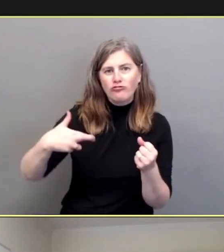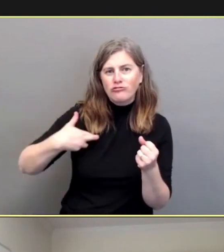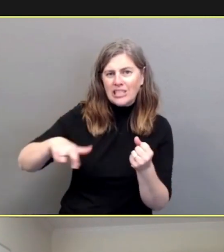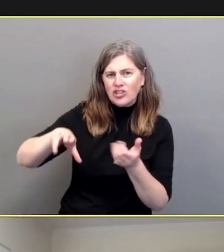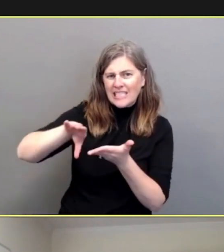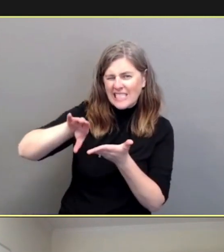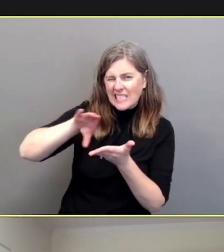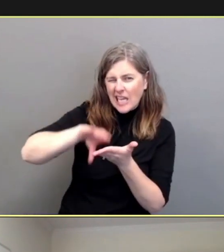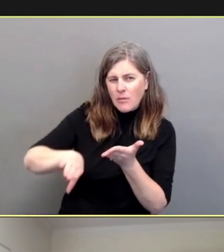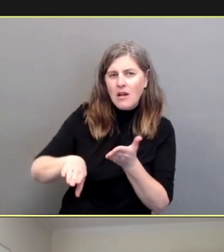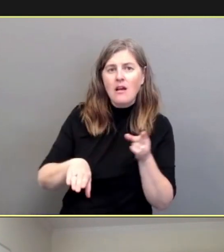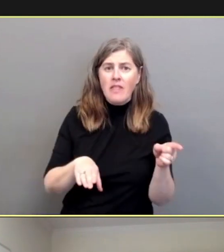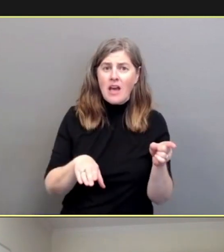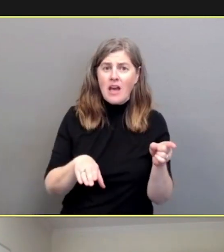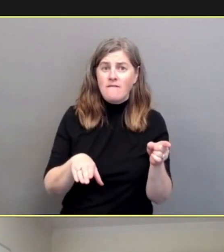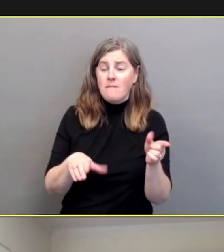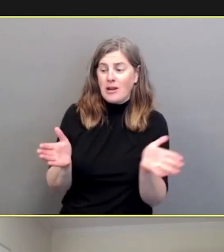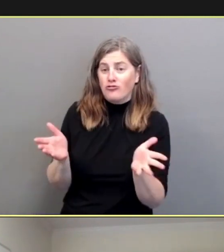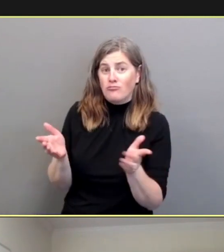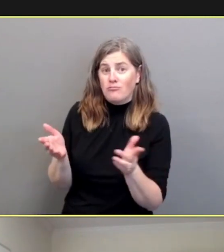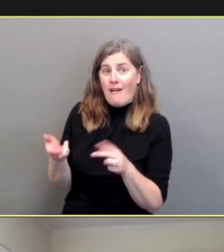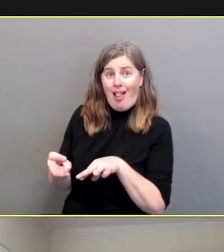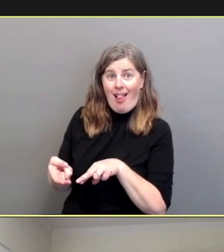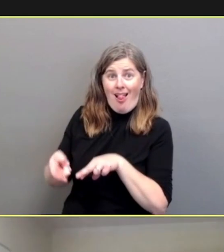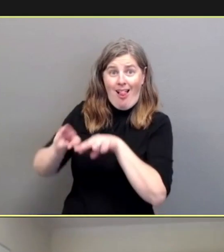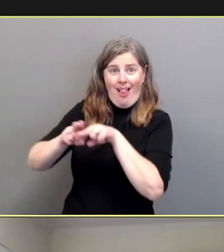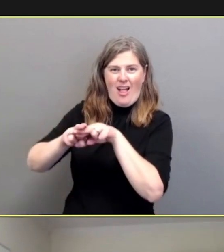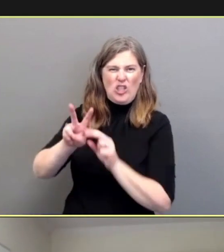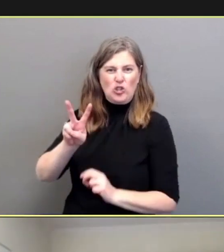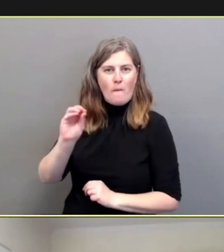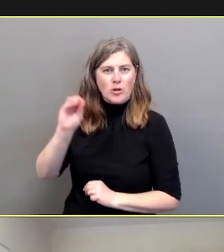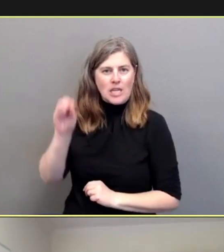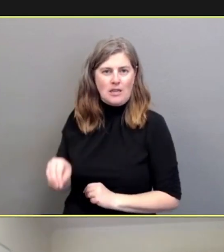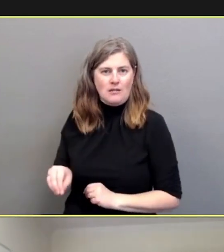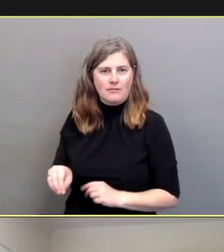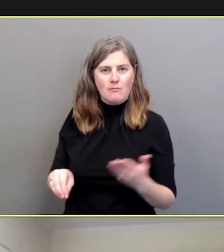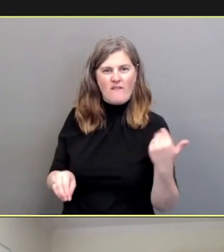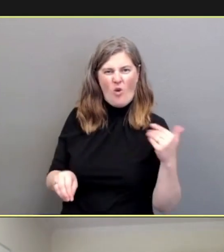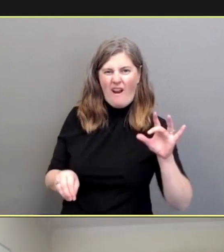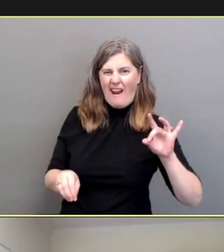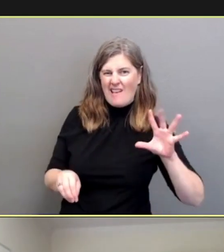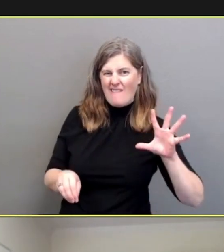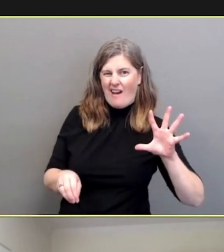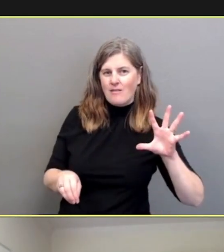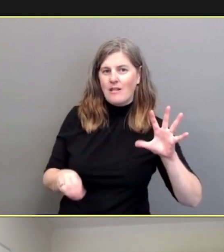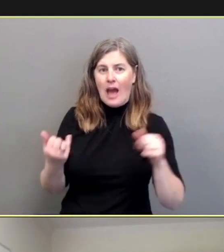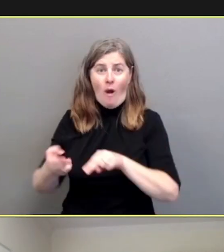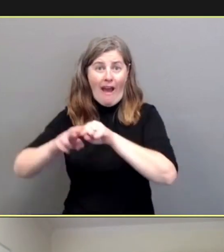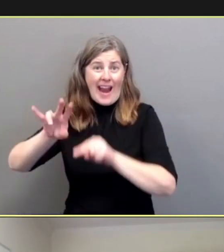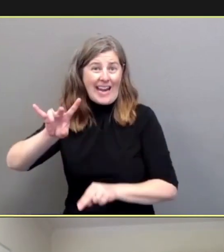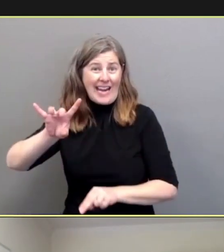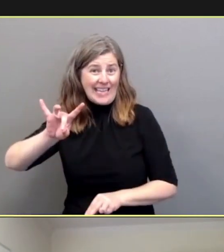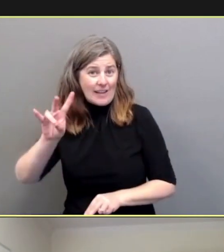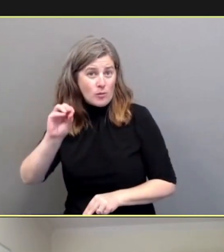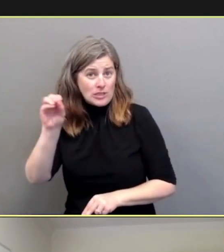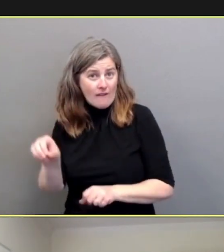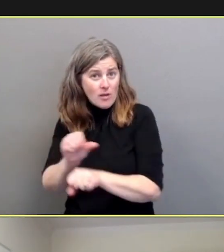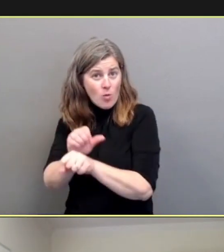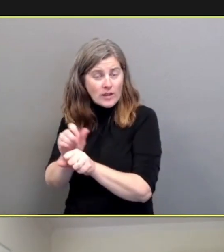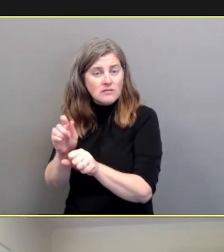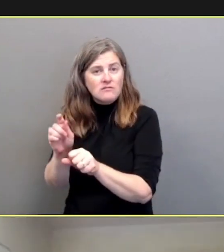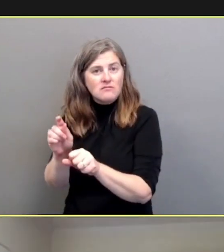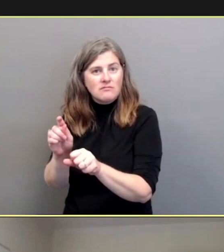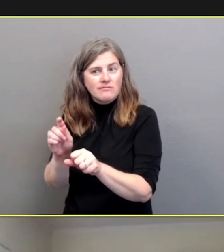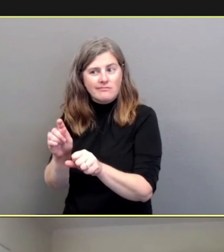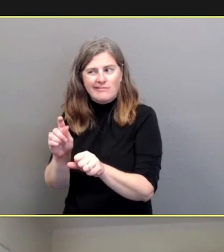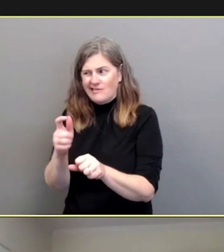to increase their vaccination rate by 2 percentage points from 85% to 87% as of a couple of days